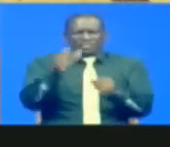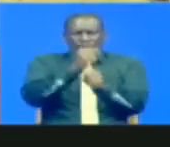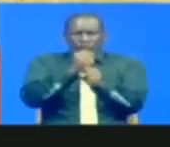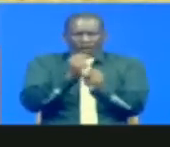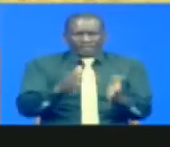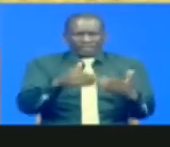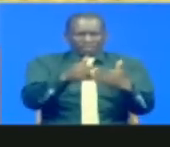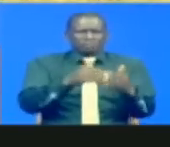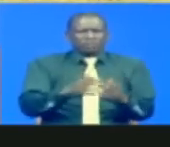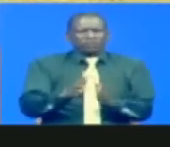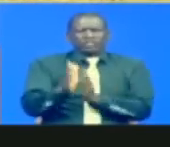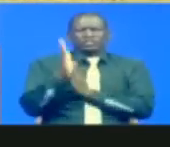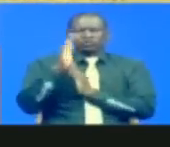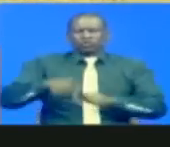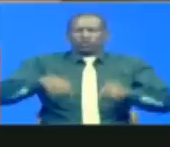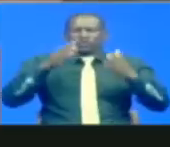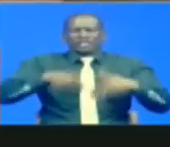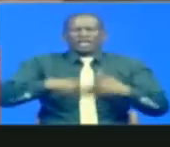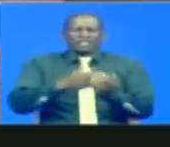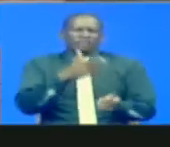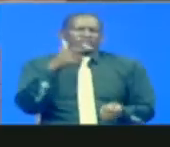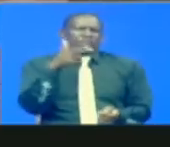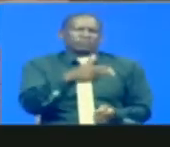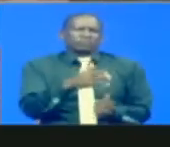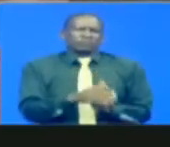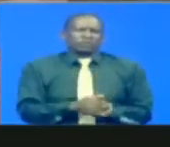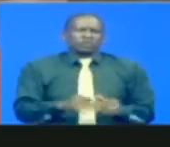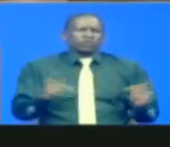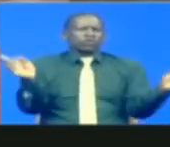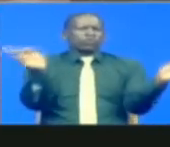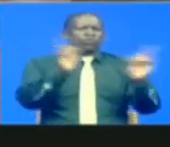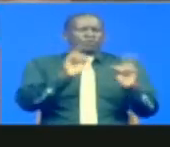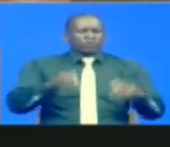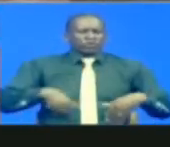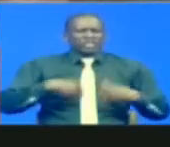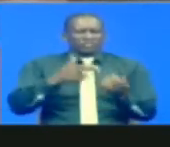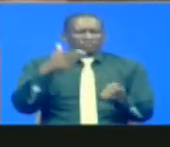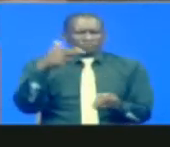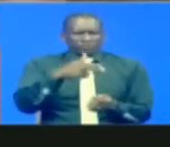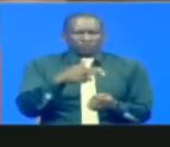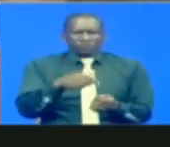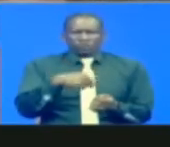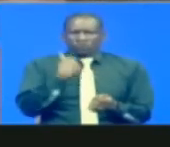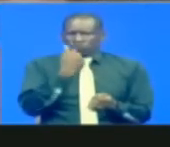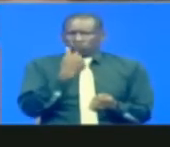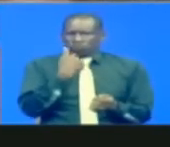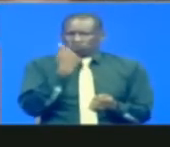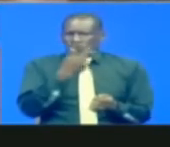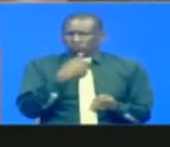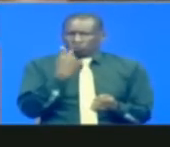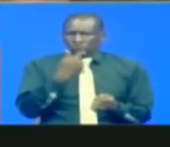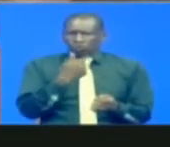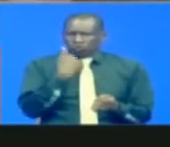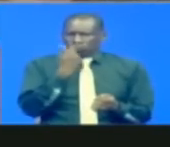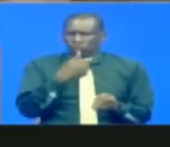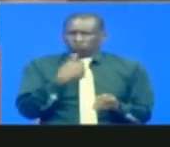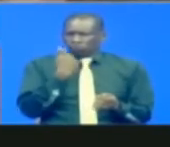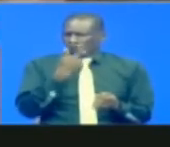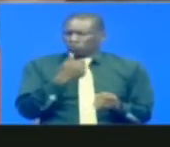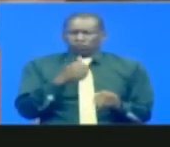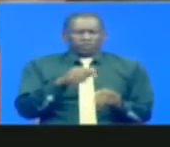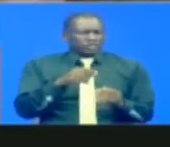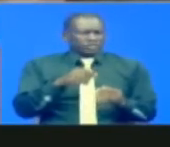before the guards are given firearms. We are not going to arm a guard who is guarding a residential home. We are going to do security